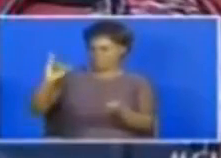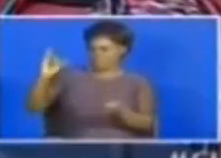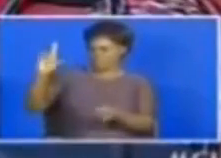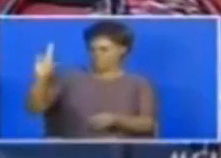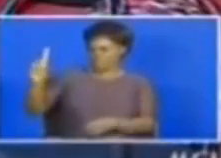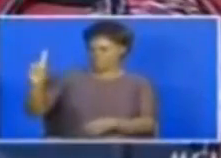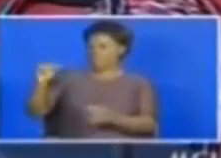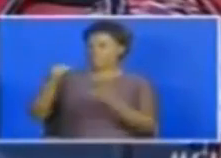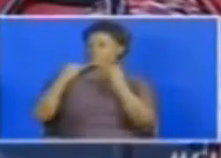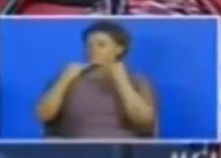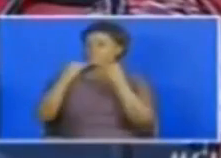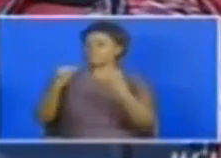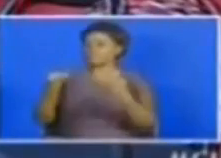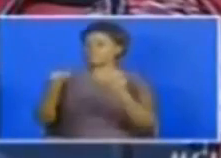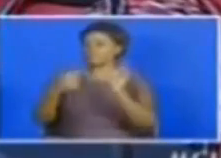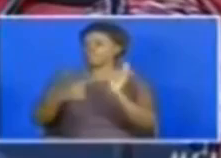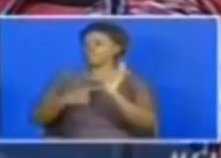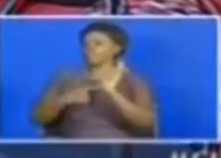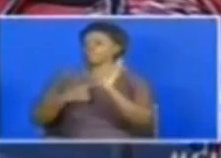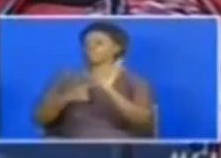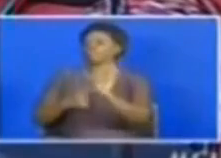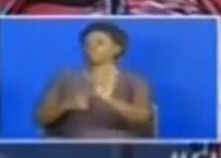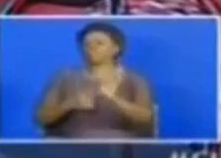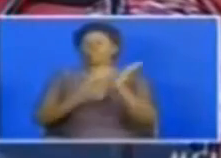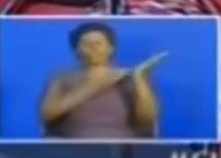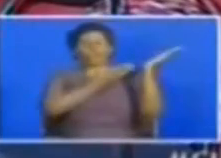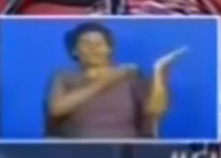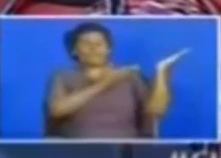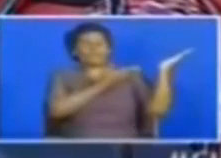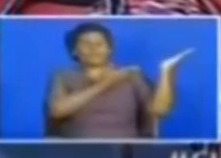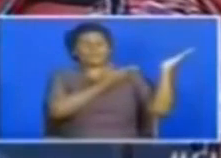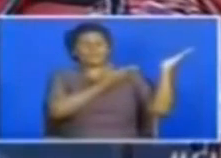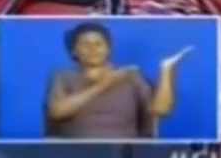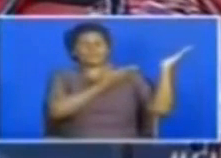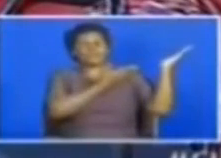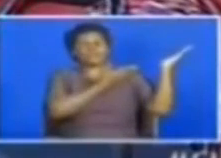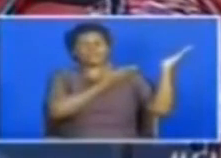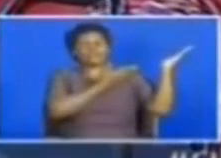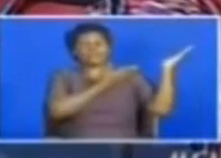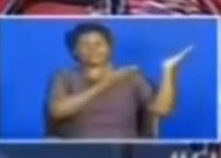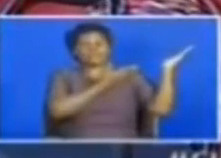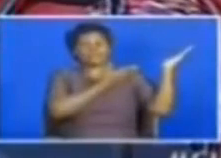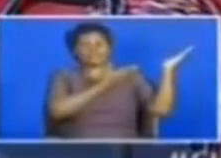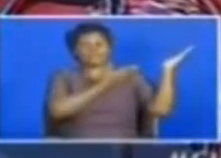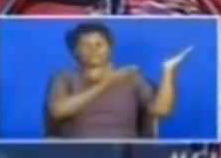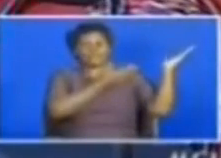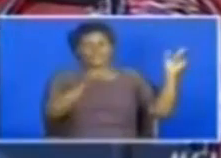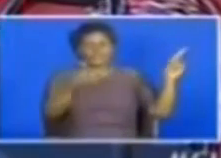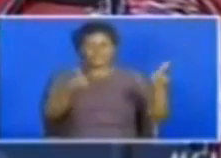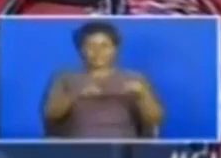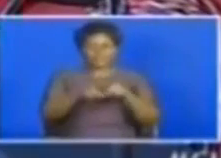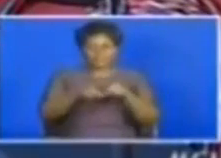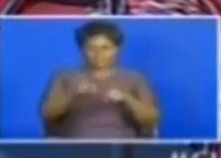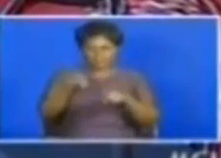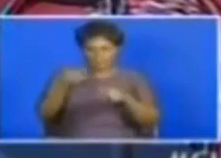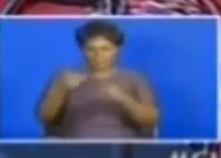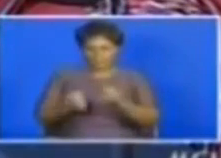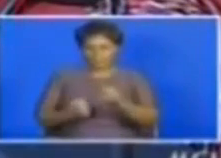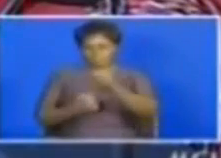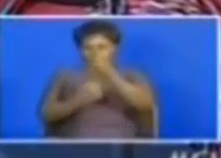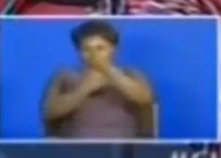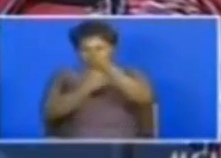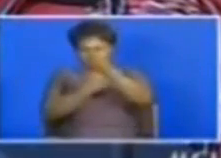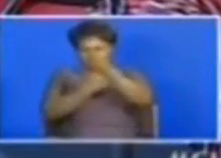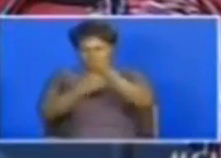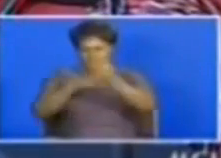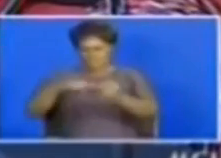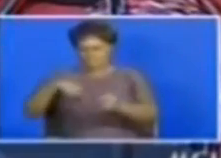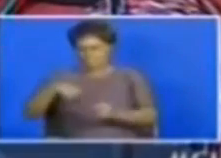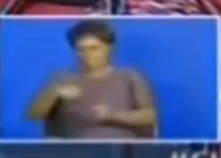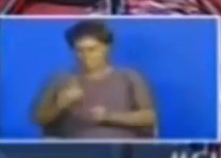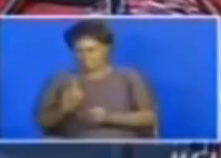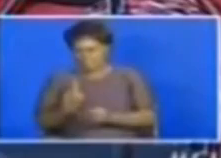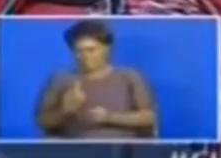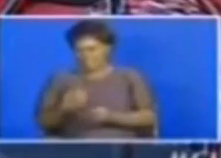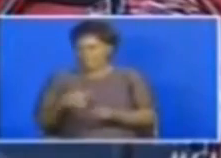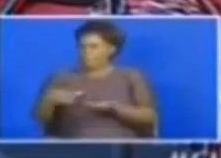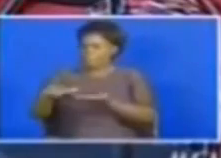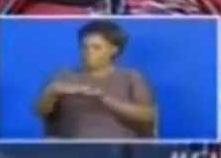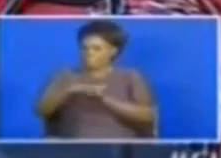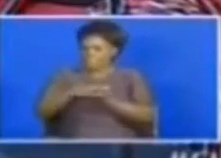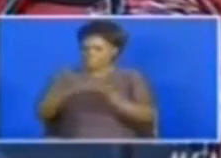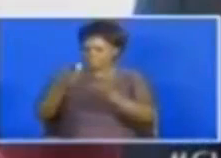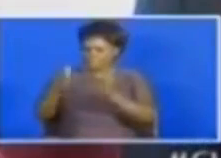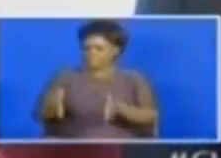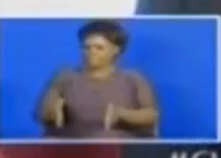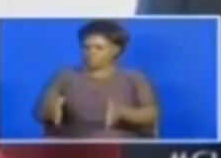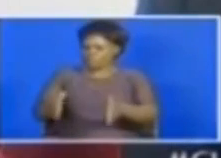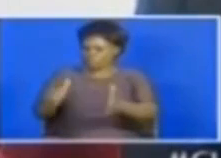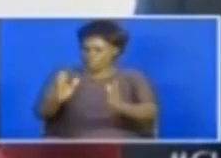card, your information should come up on this kit. Mm-hmm. And we still consider that complementary, because for us, the primary way